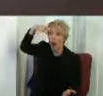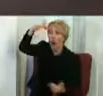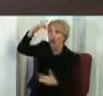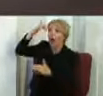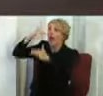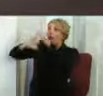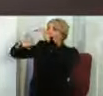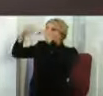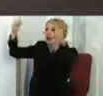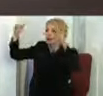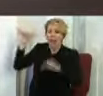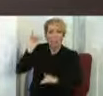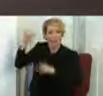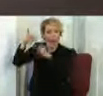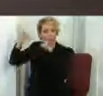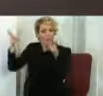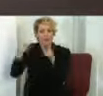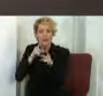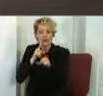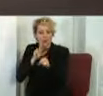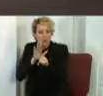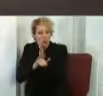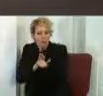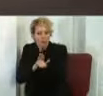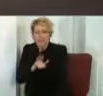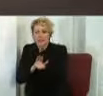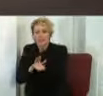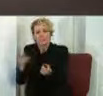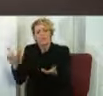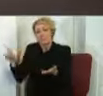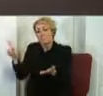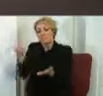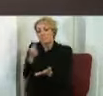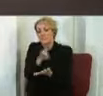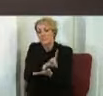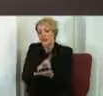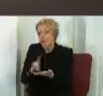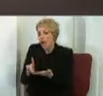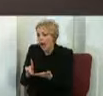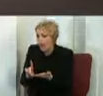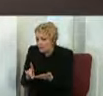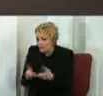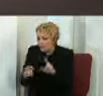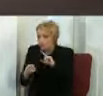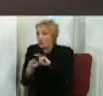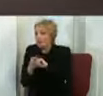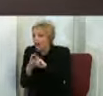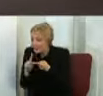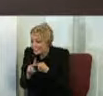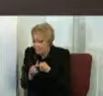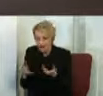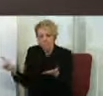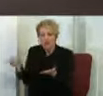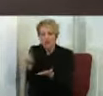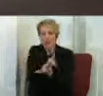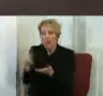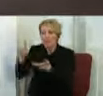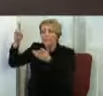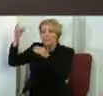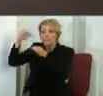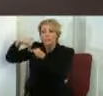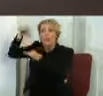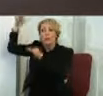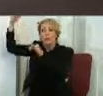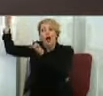that place promised this divine friend, this divine paraclete, this divine spirit that would be poured